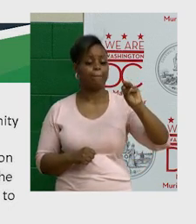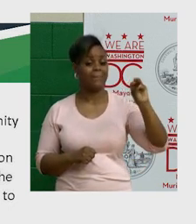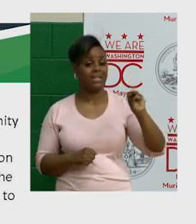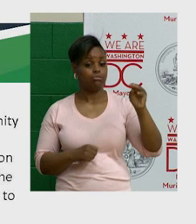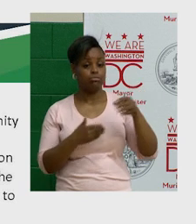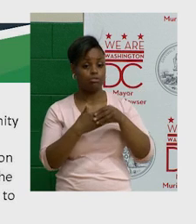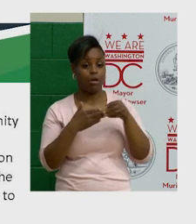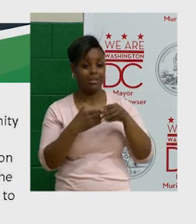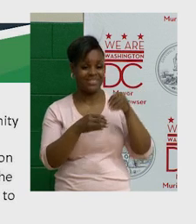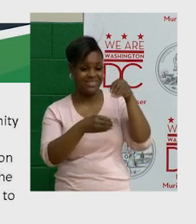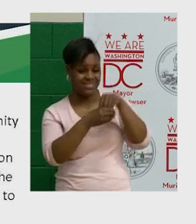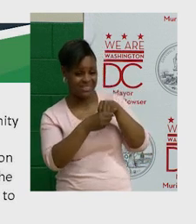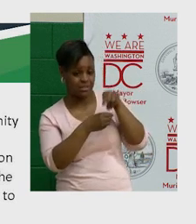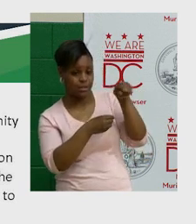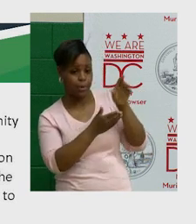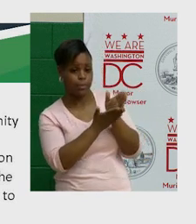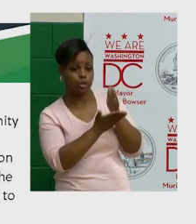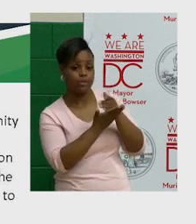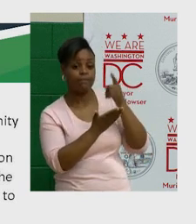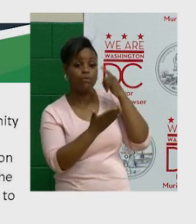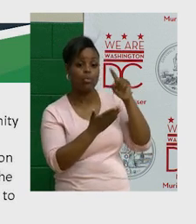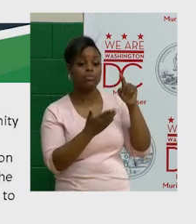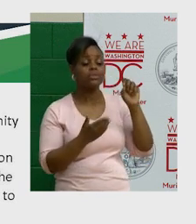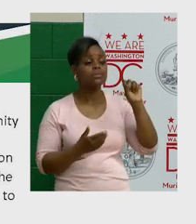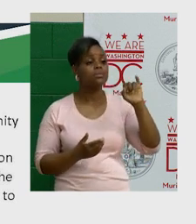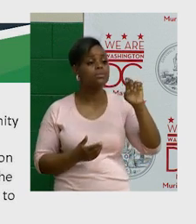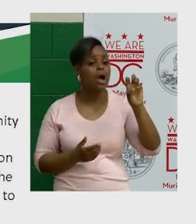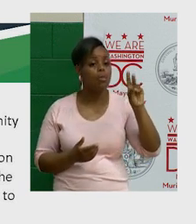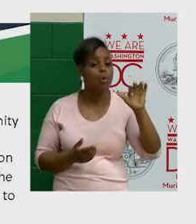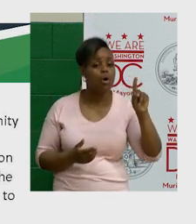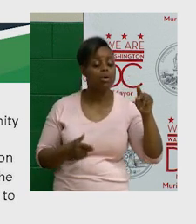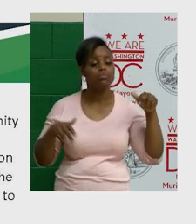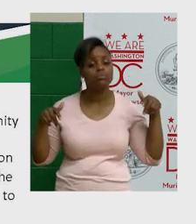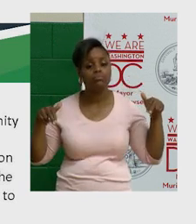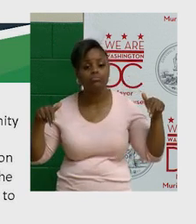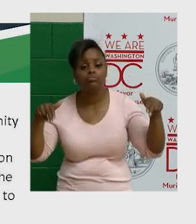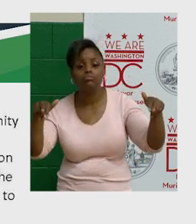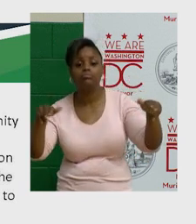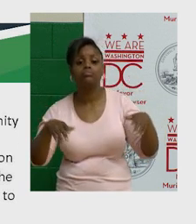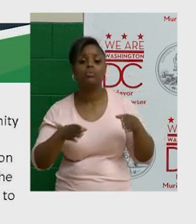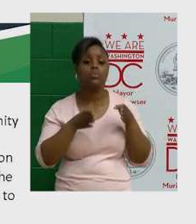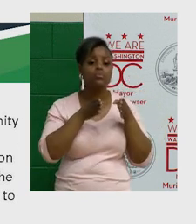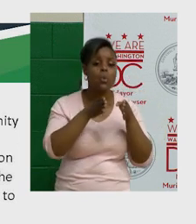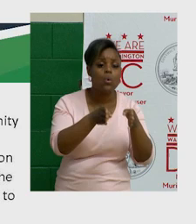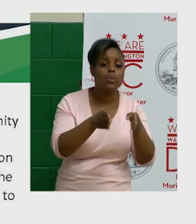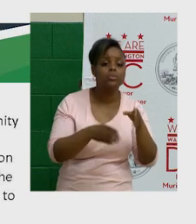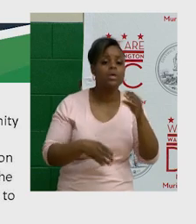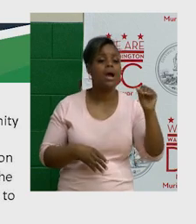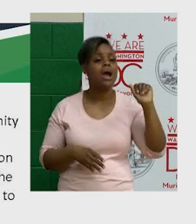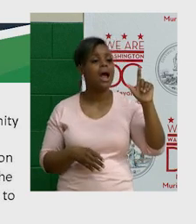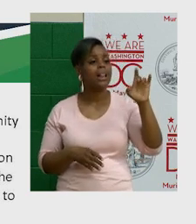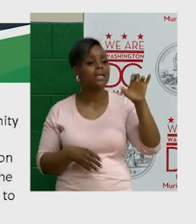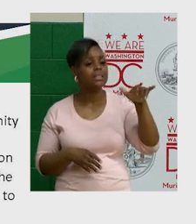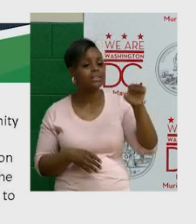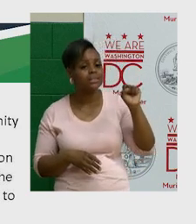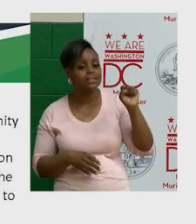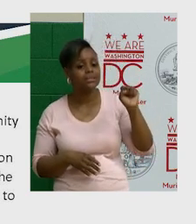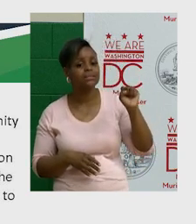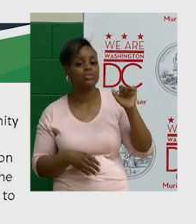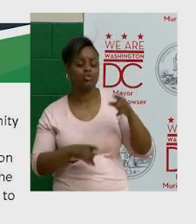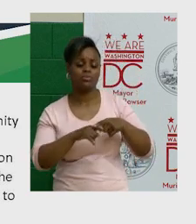to improve our sidewalks, our roads, and our alleys so that we're able to eliminate those assets that are in poor condition